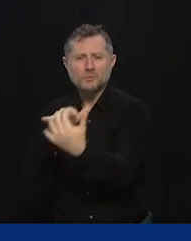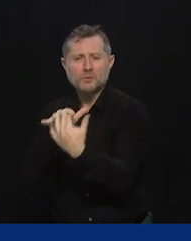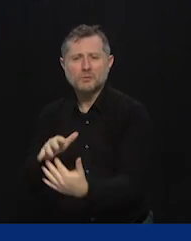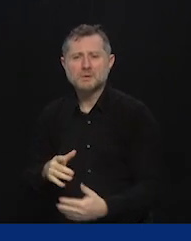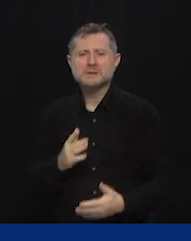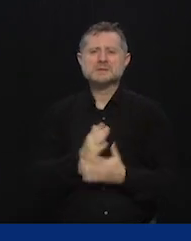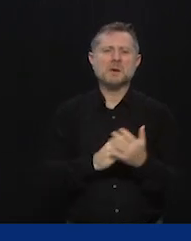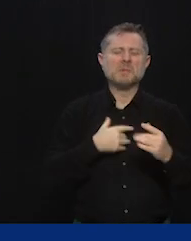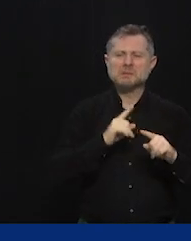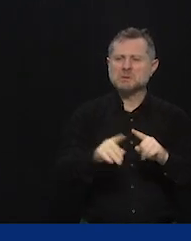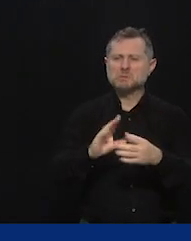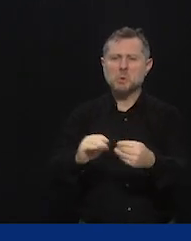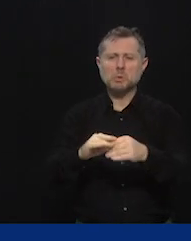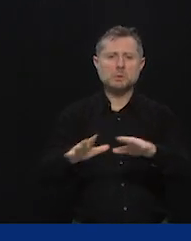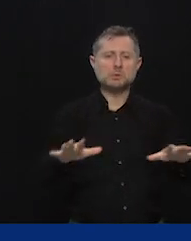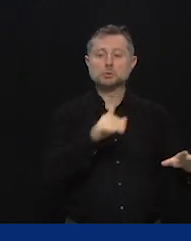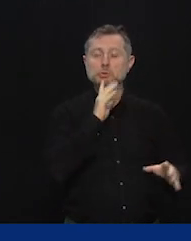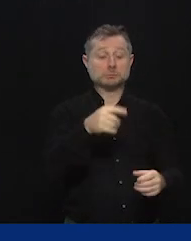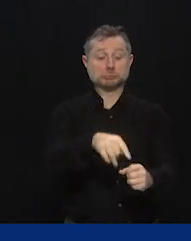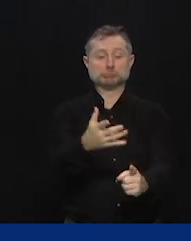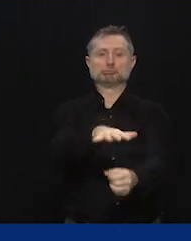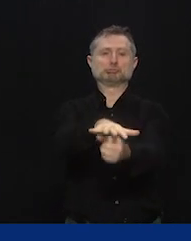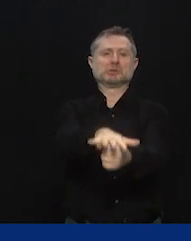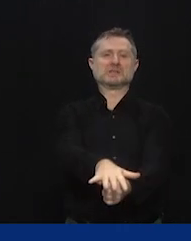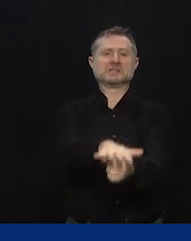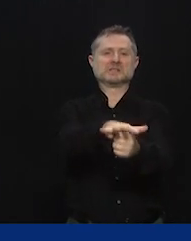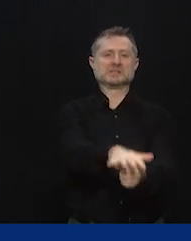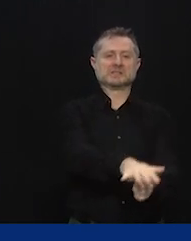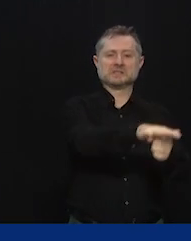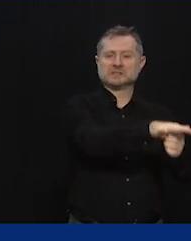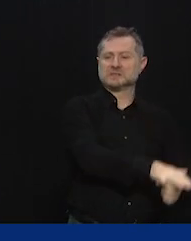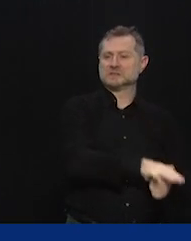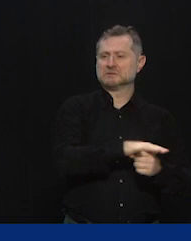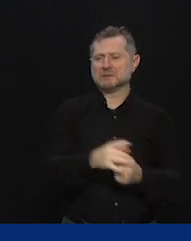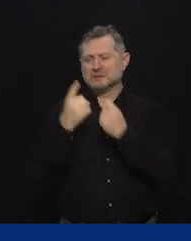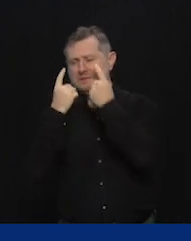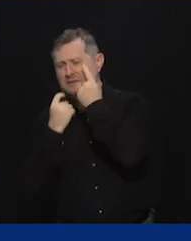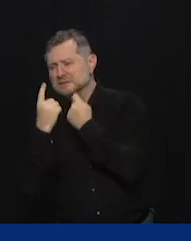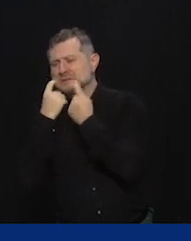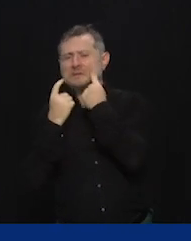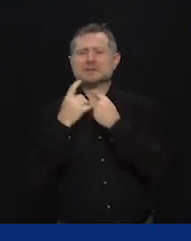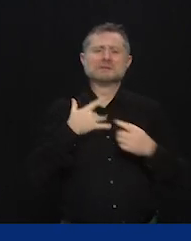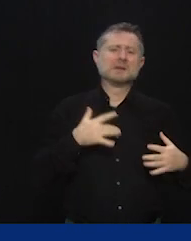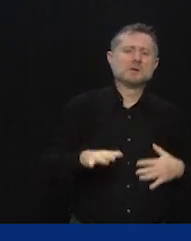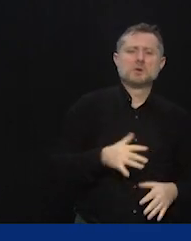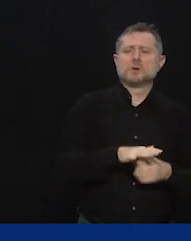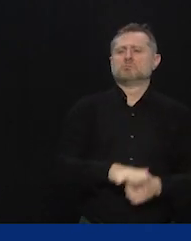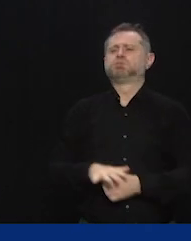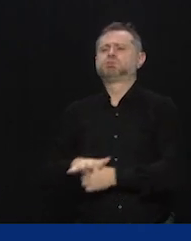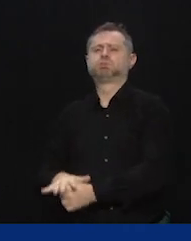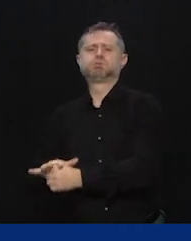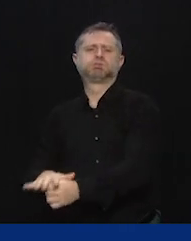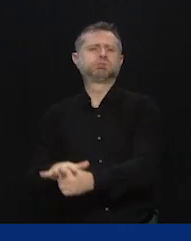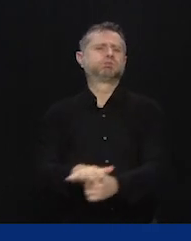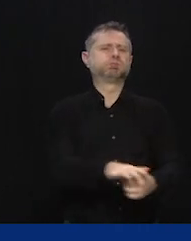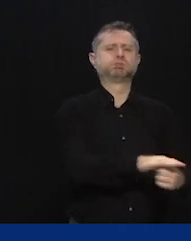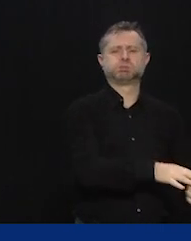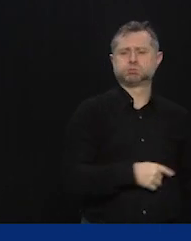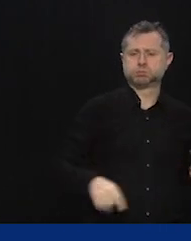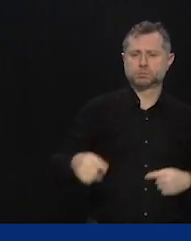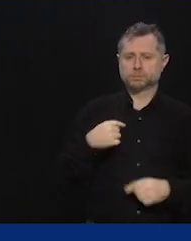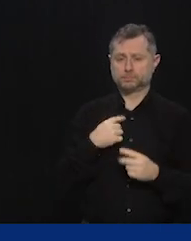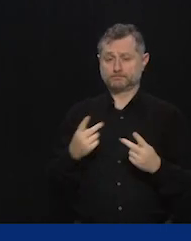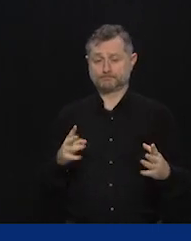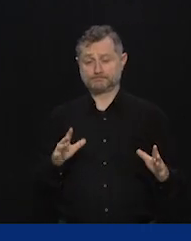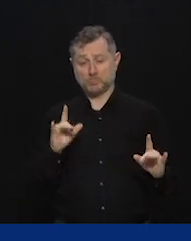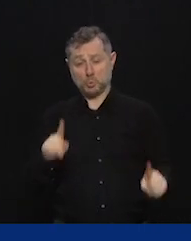I mean, the crying and the tears were sincerity behind these tears, the stress that was involved with these, just retelling these